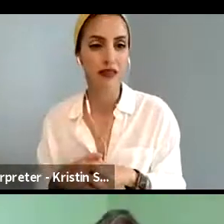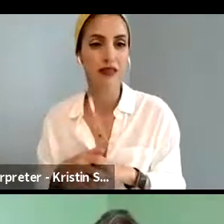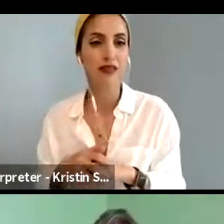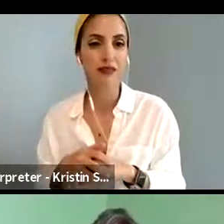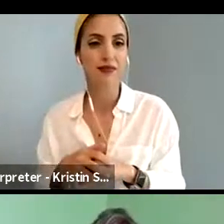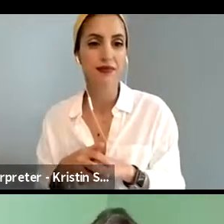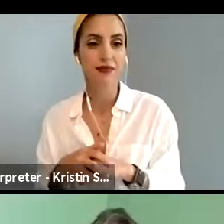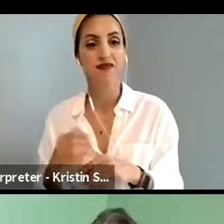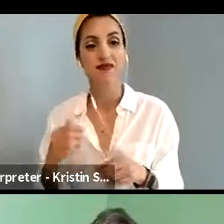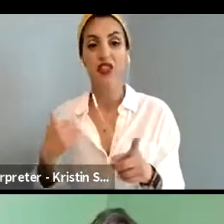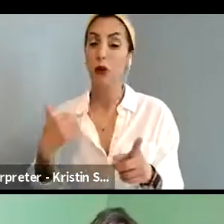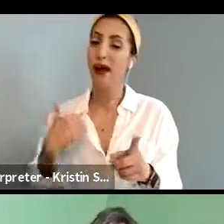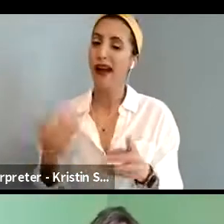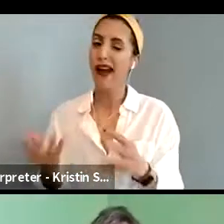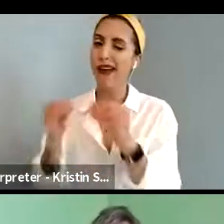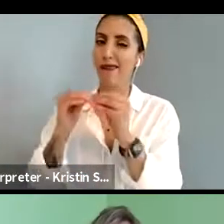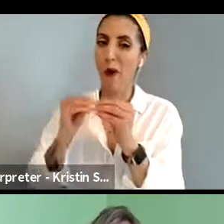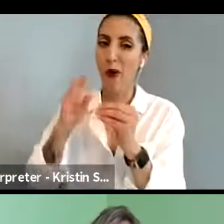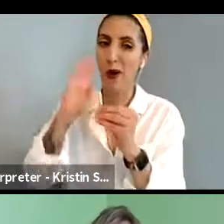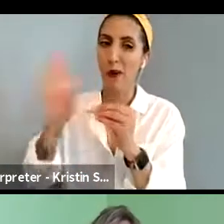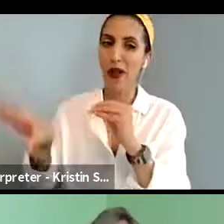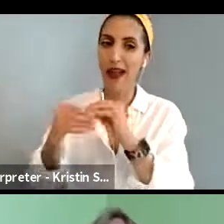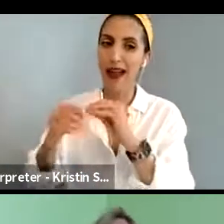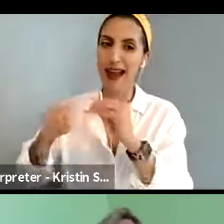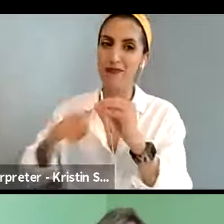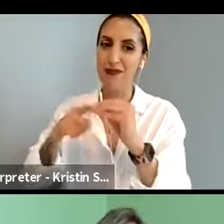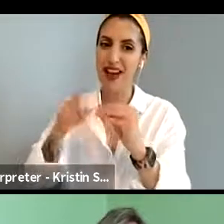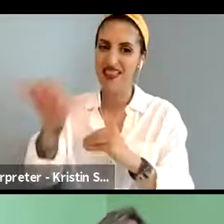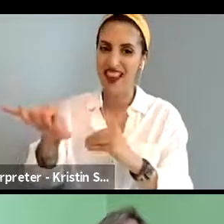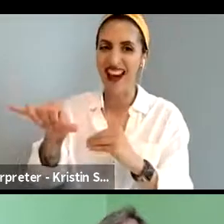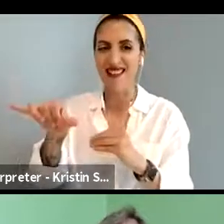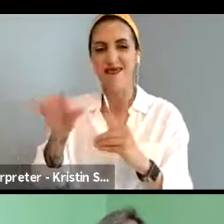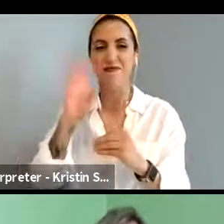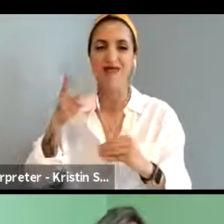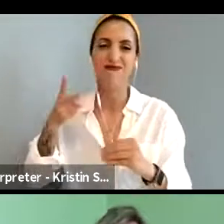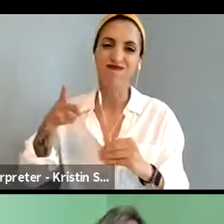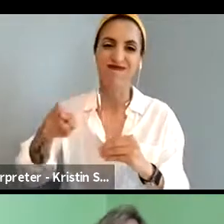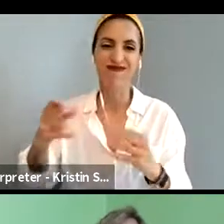have more to say about that, but I'll just cap it at that for now.